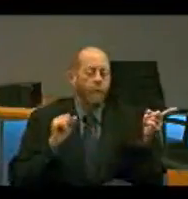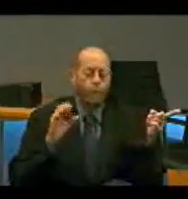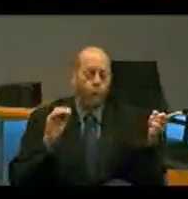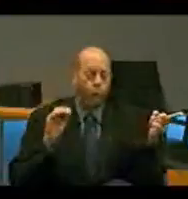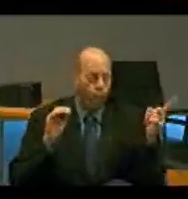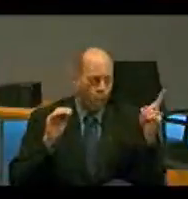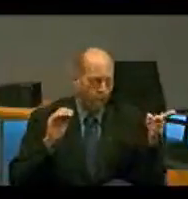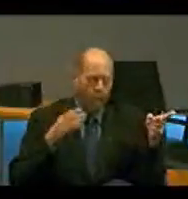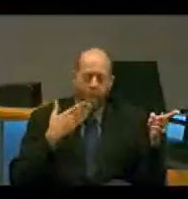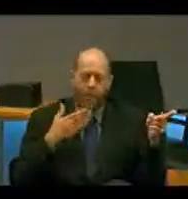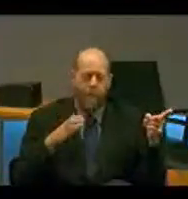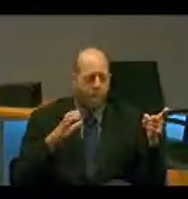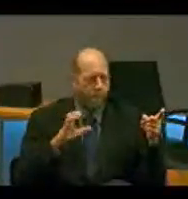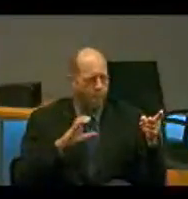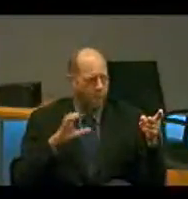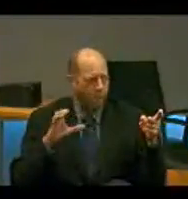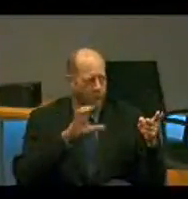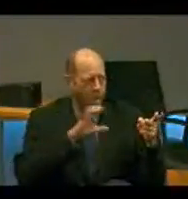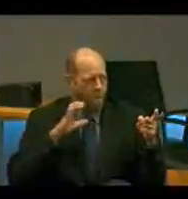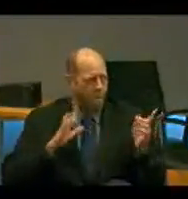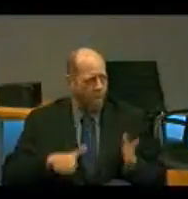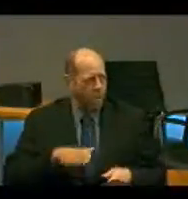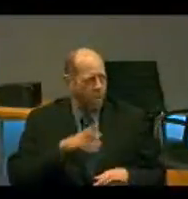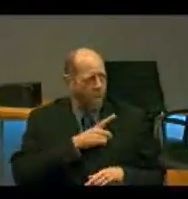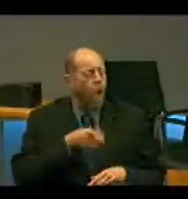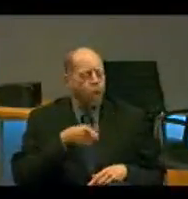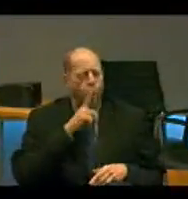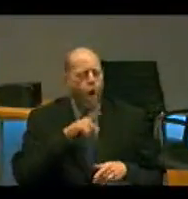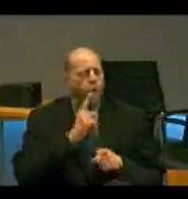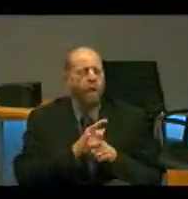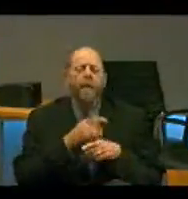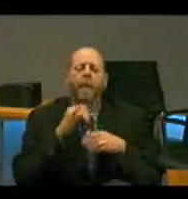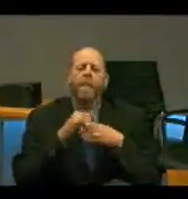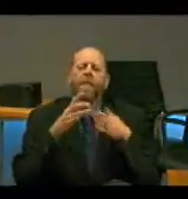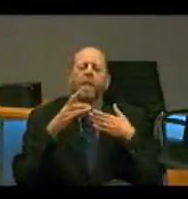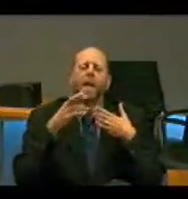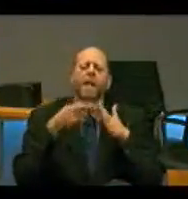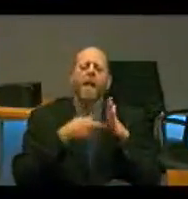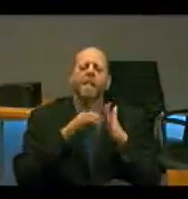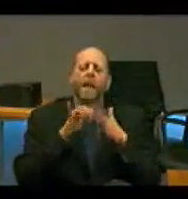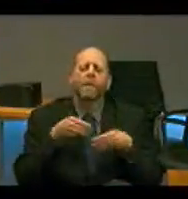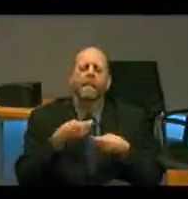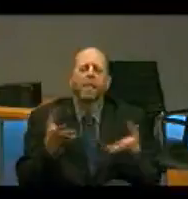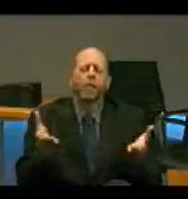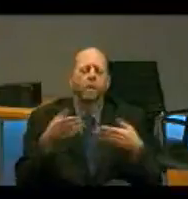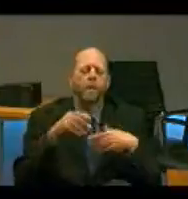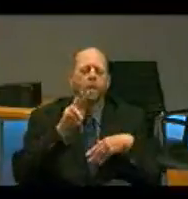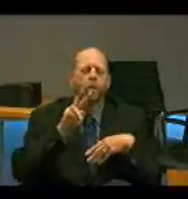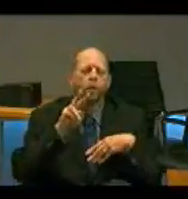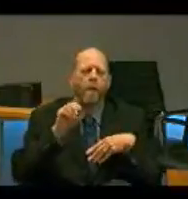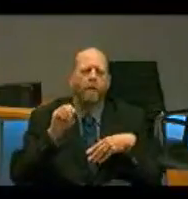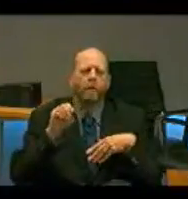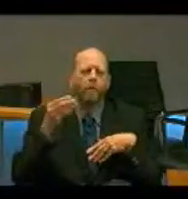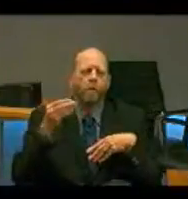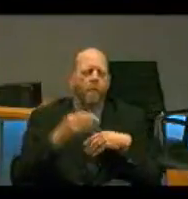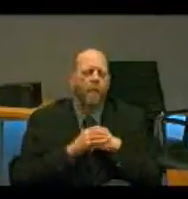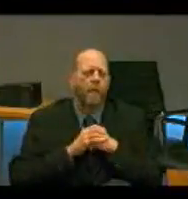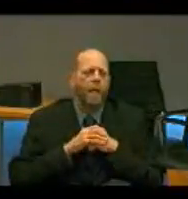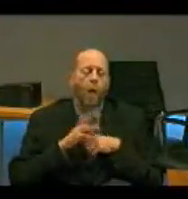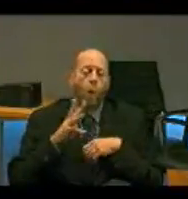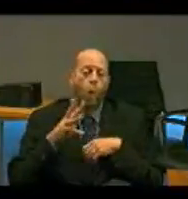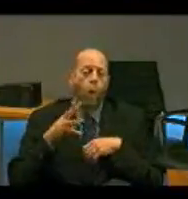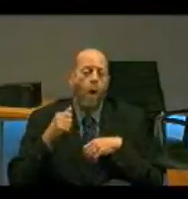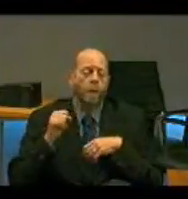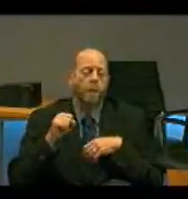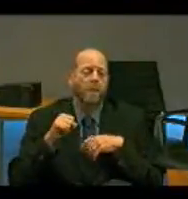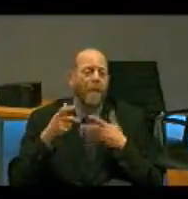So thank you, Commissioner Degley. You are correct that the guidance that was issued in January 2014